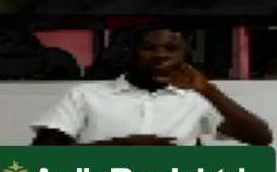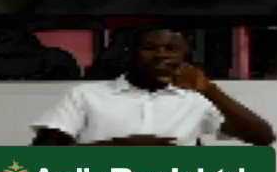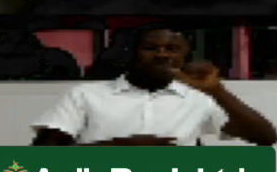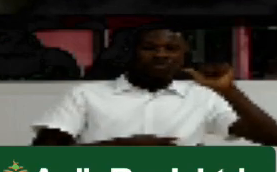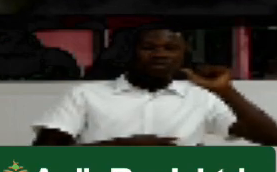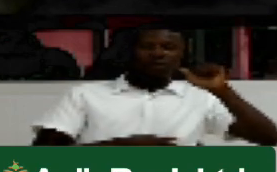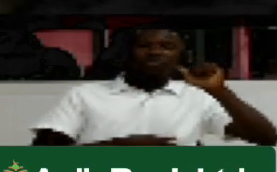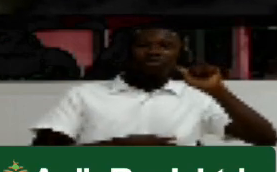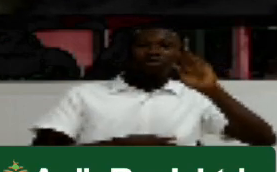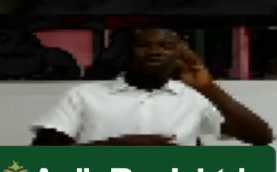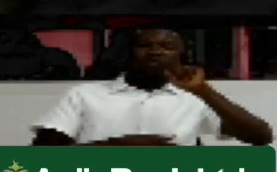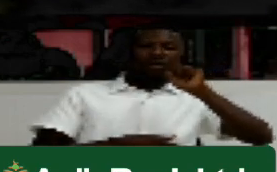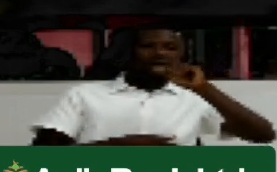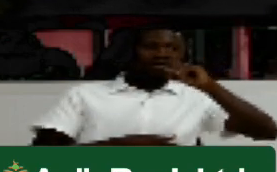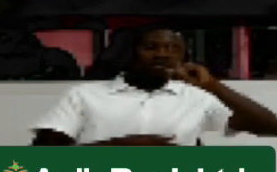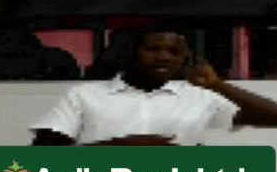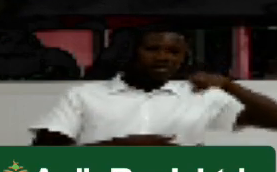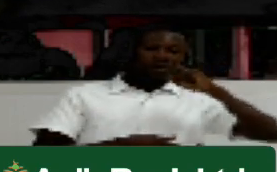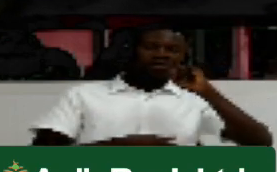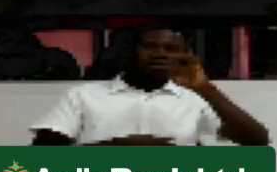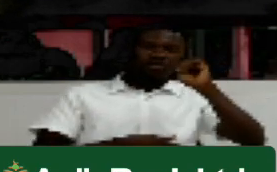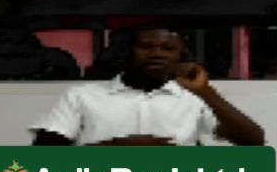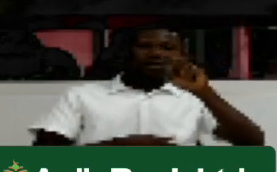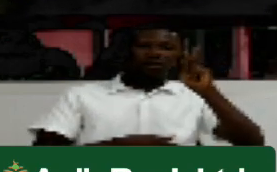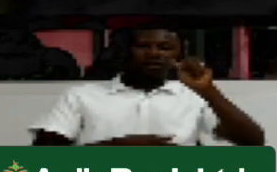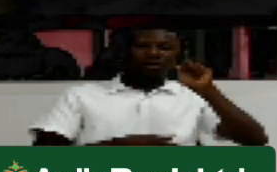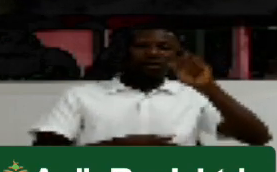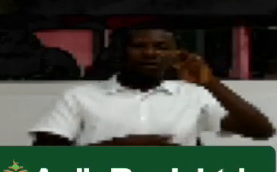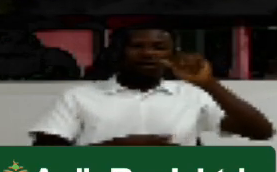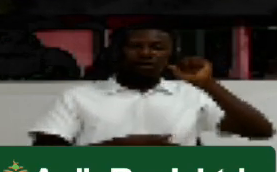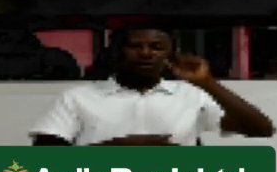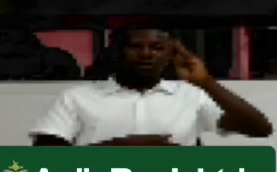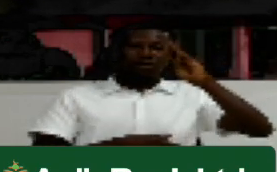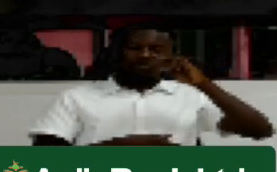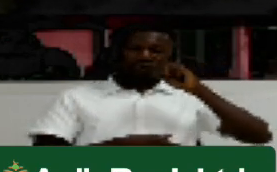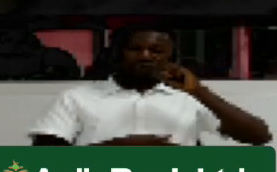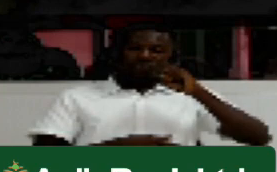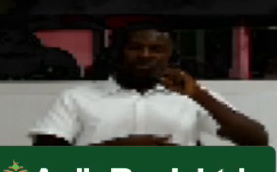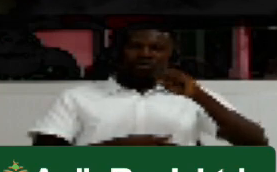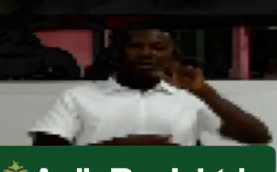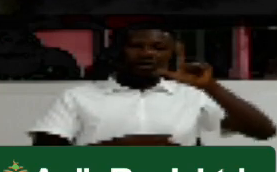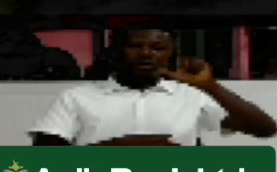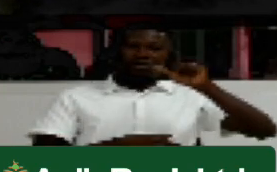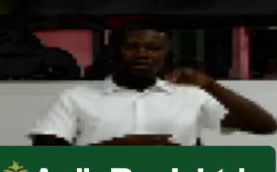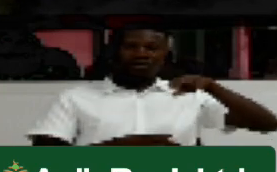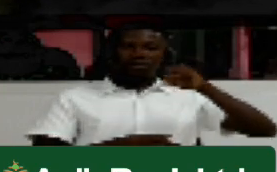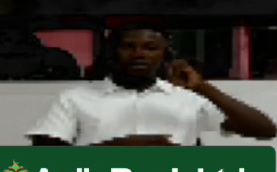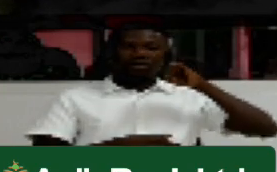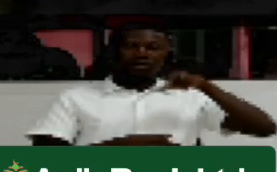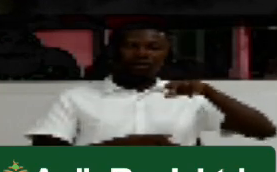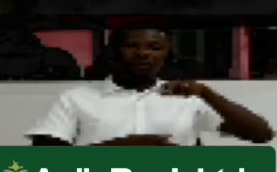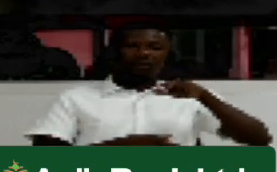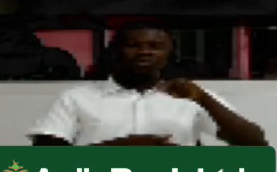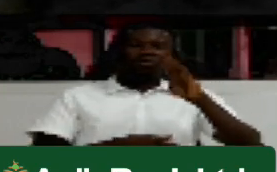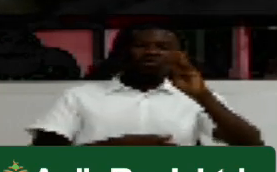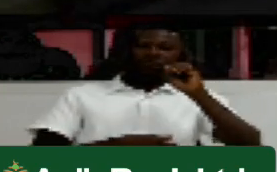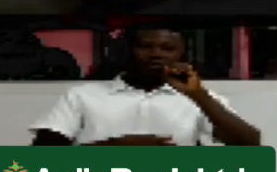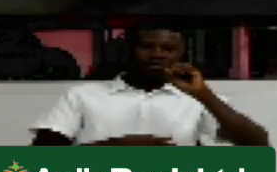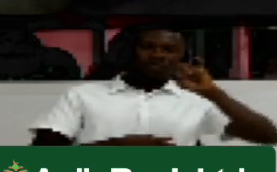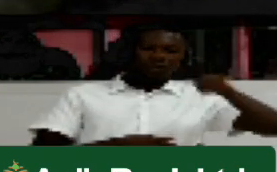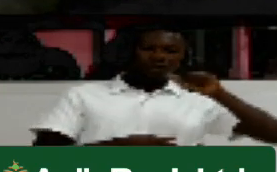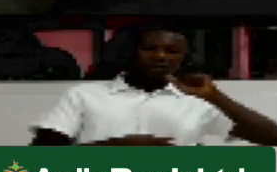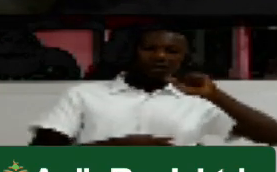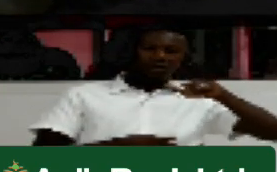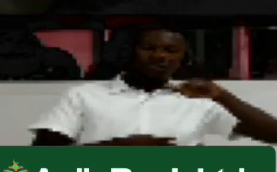Baru, Lamin Bojang, Ibrahim Abari, Regina Carol,